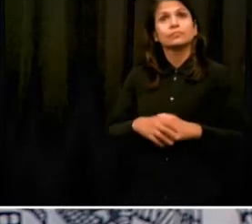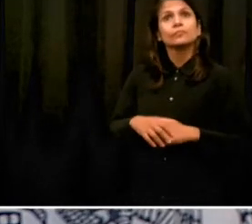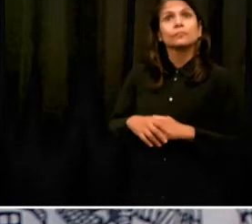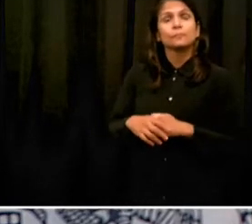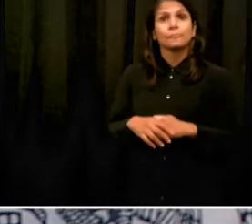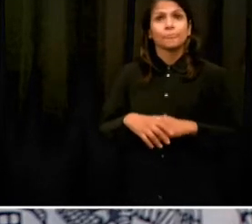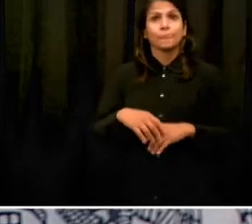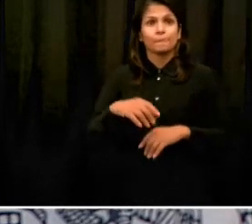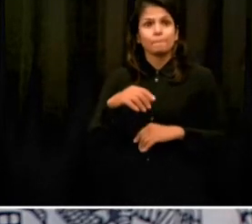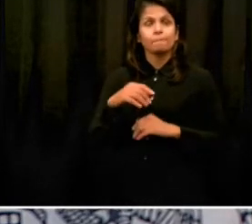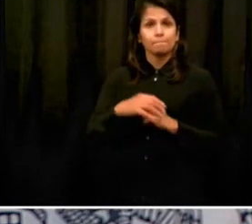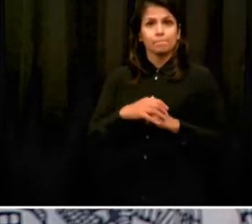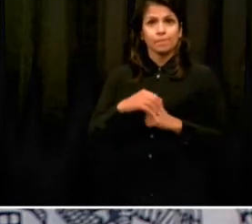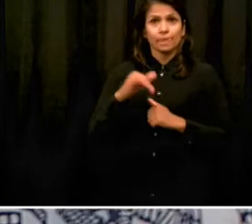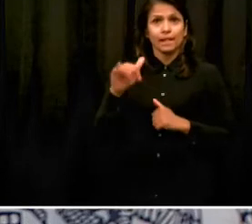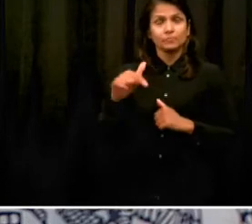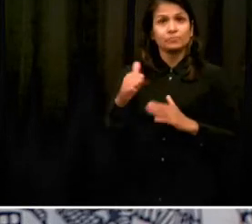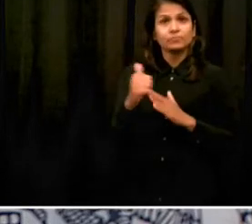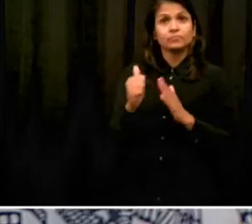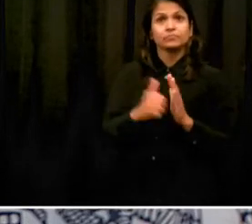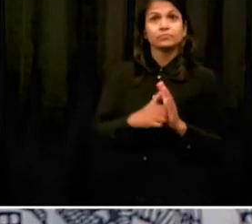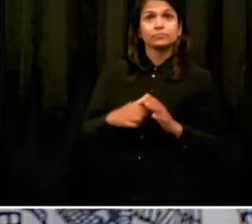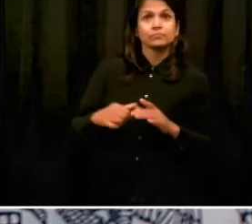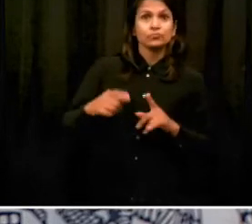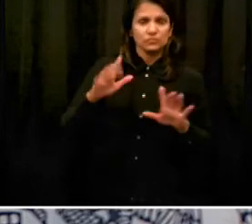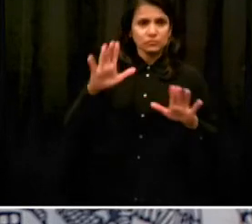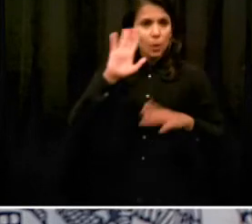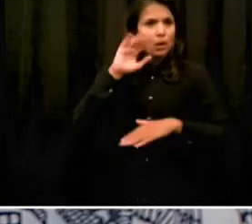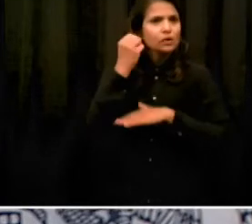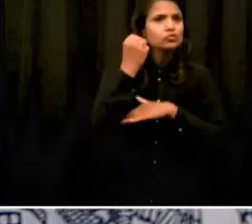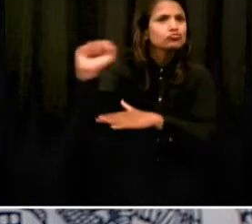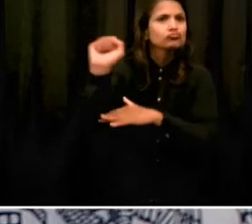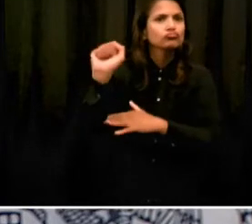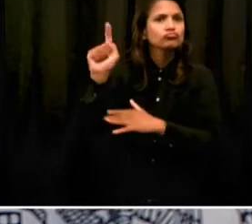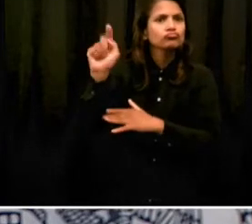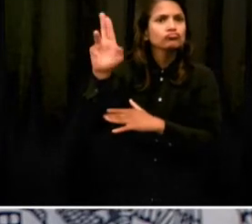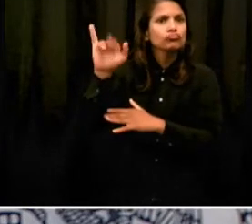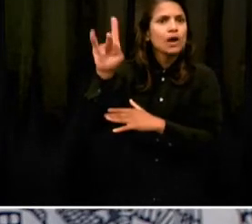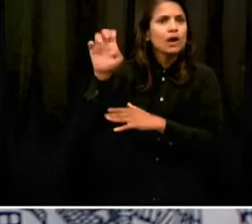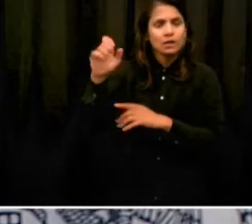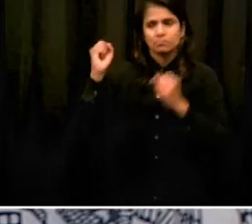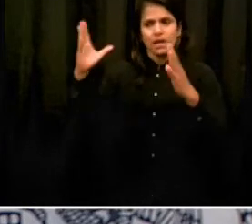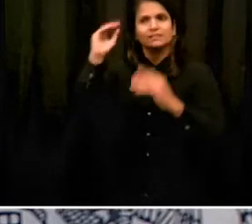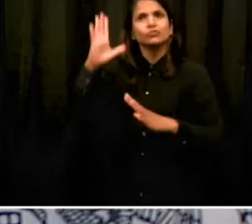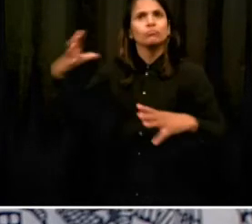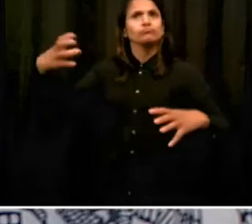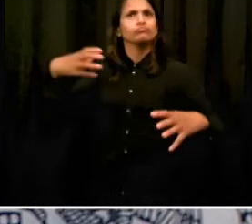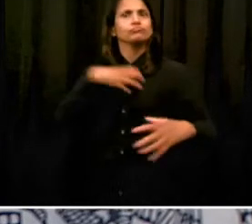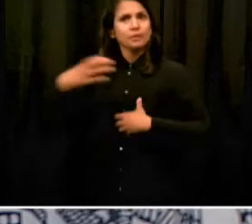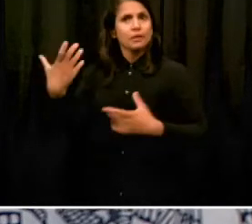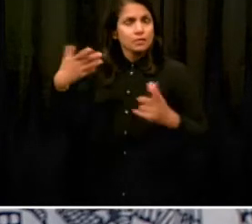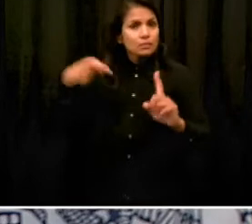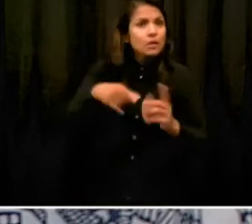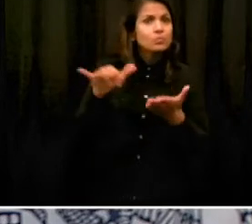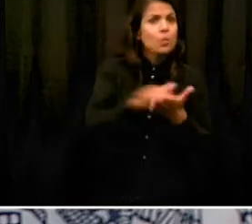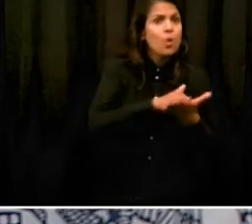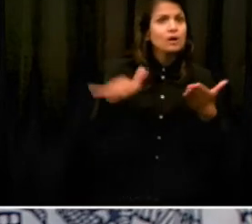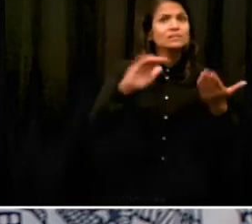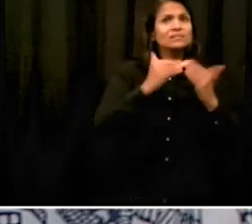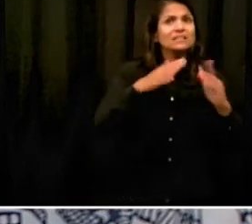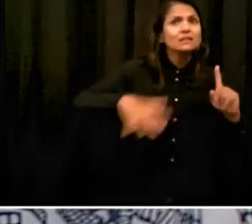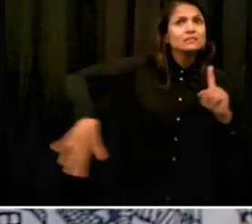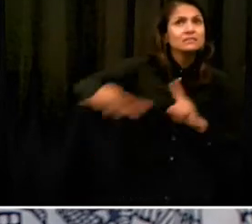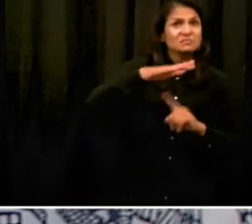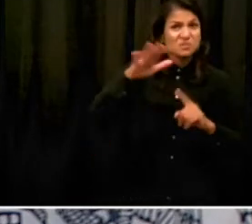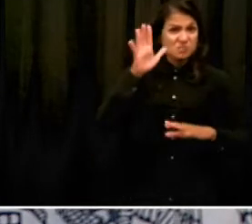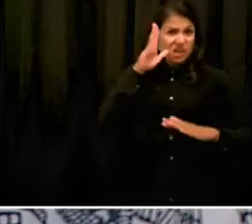strike would happen, but I'm wondering if the city is doing any preparations for what happens if there